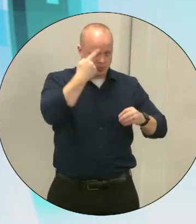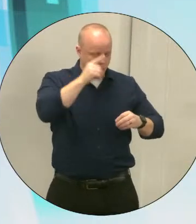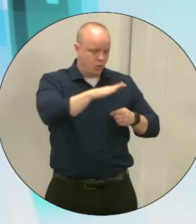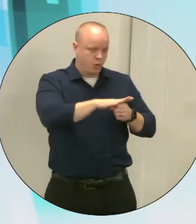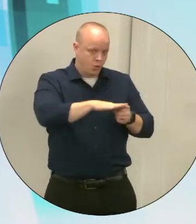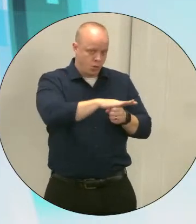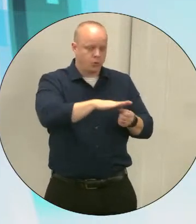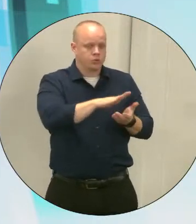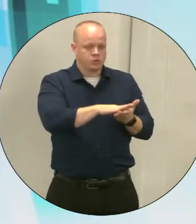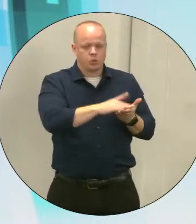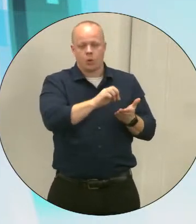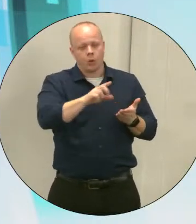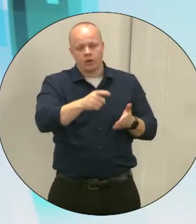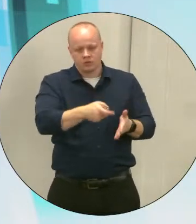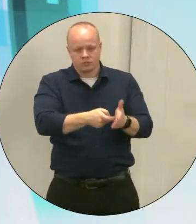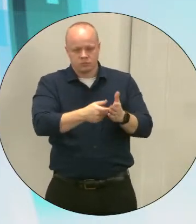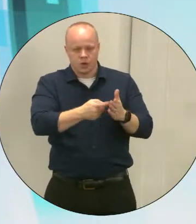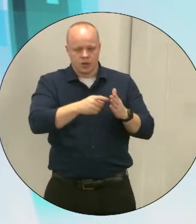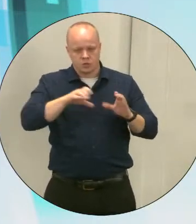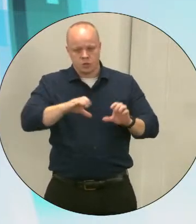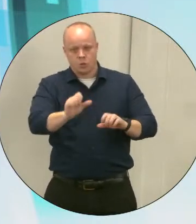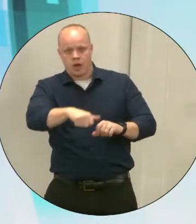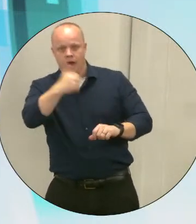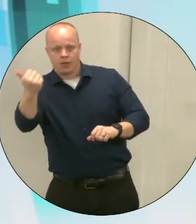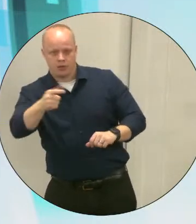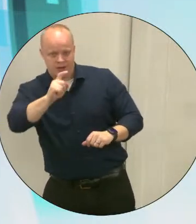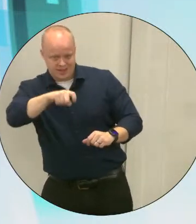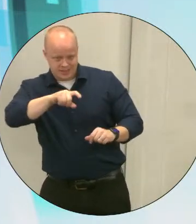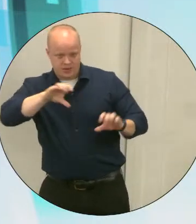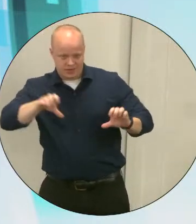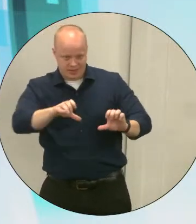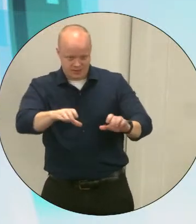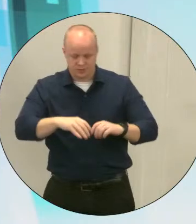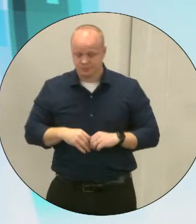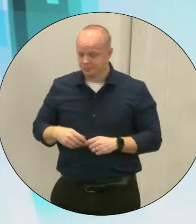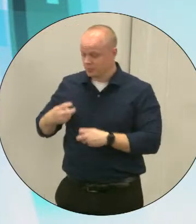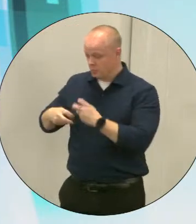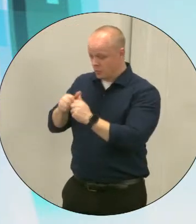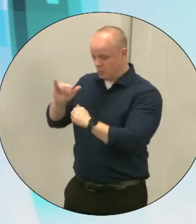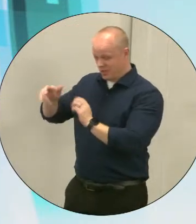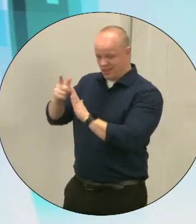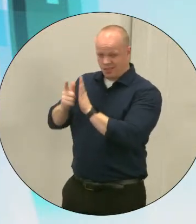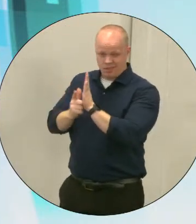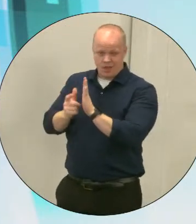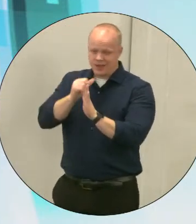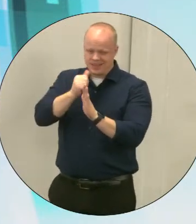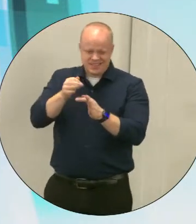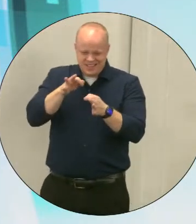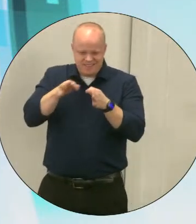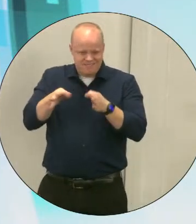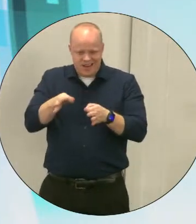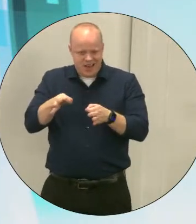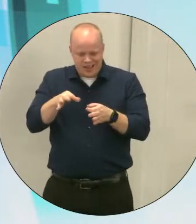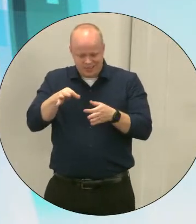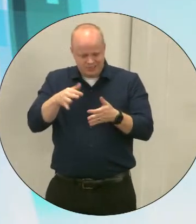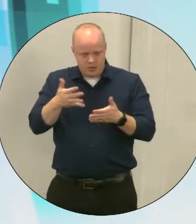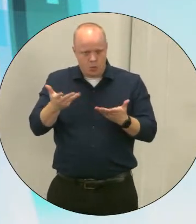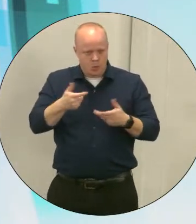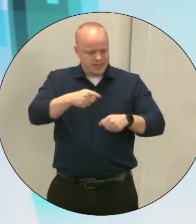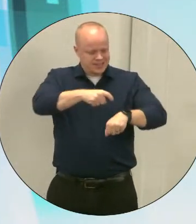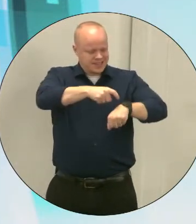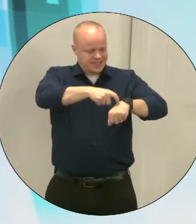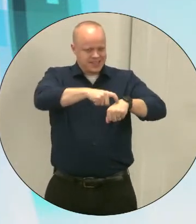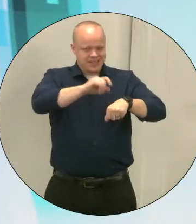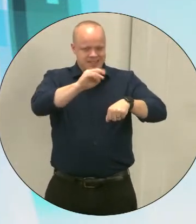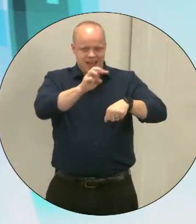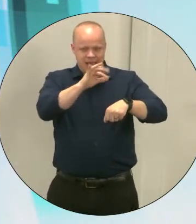or take any other necessary actions. The problem with this law, it does not define what is a timely manner.